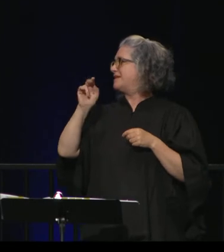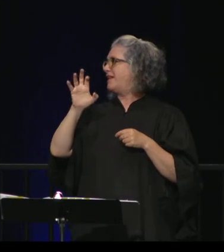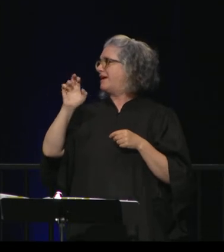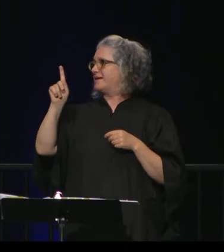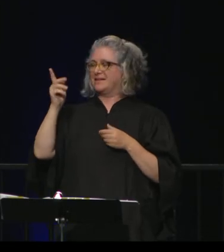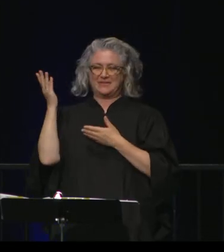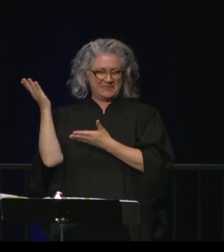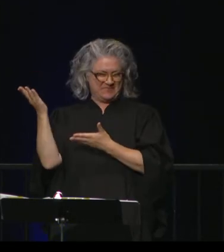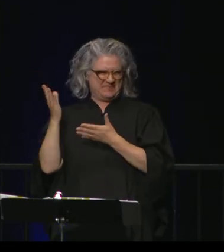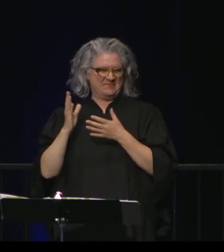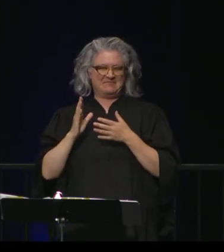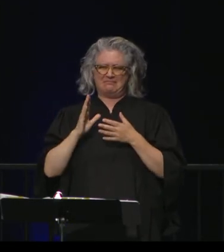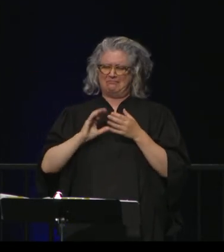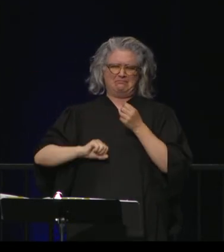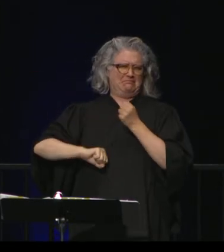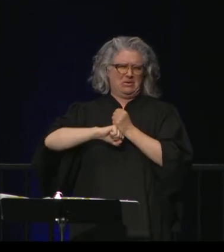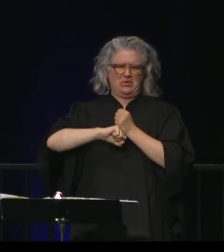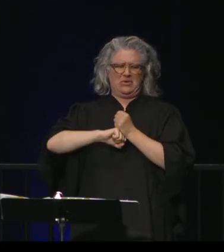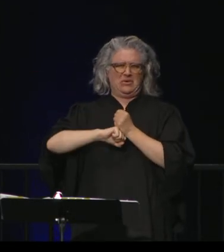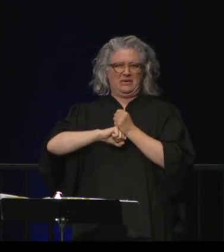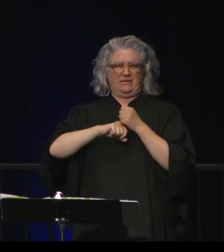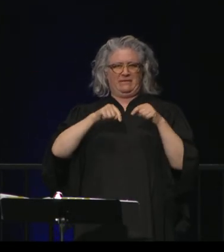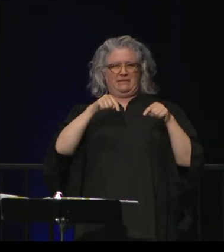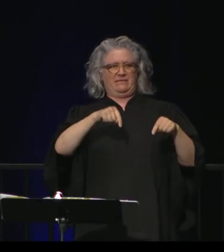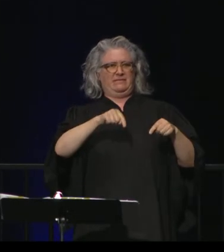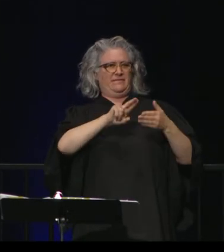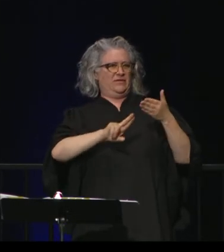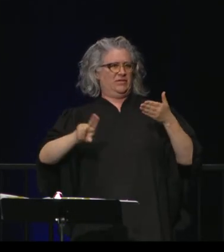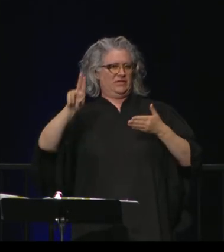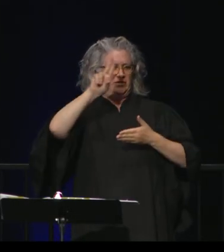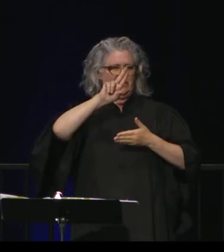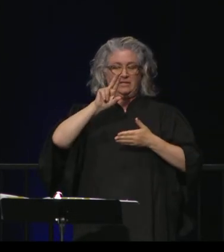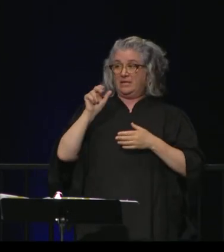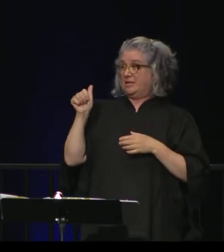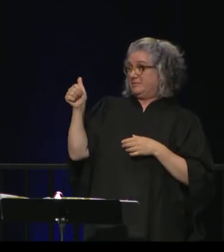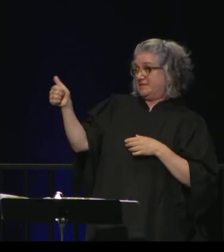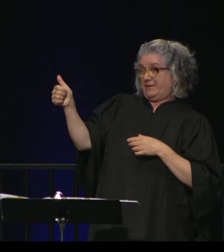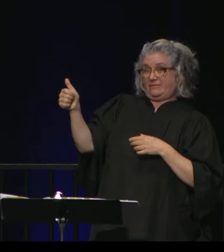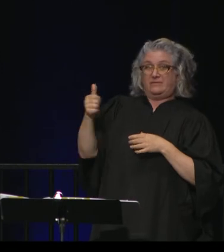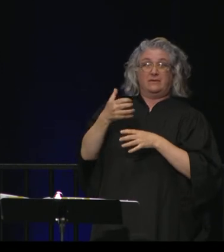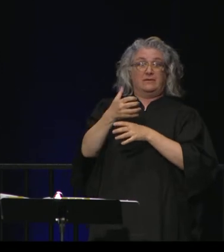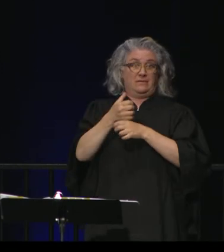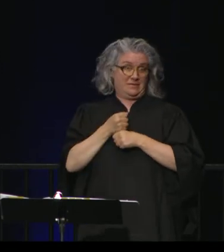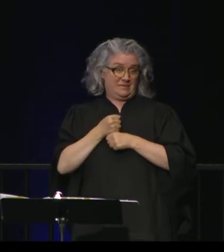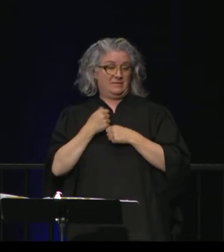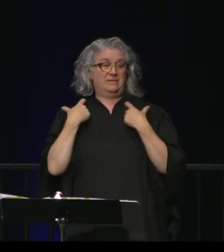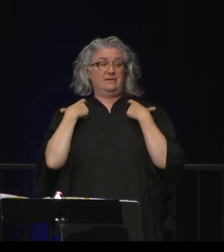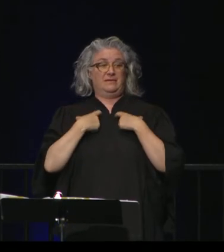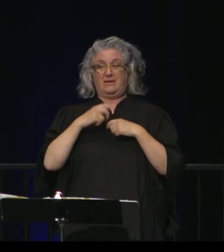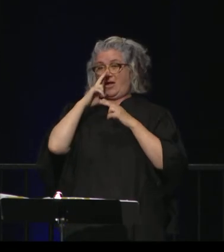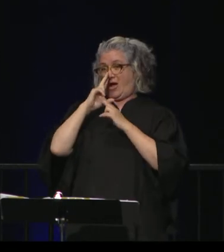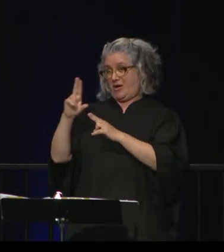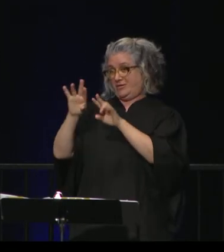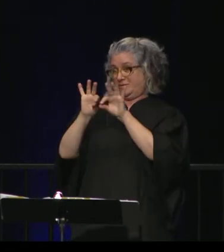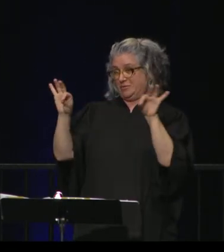a huge supporter of this institution and himself the recipient of an honorary